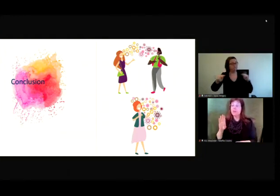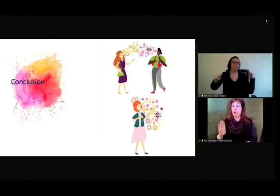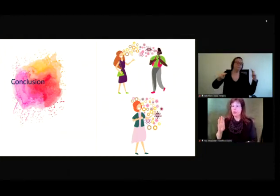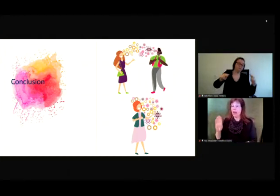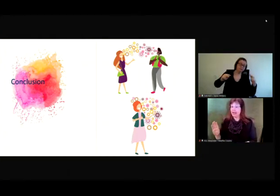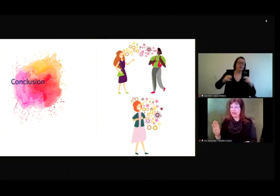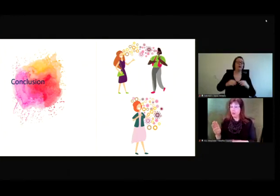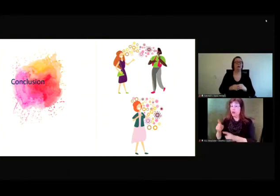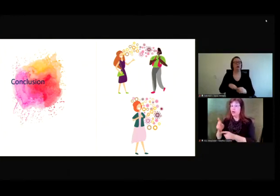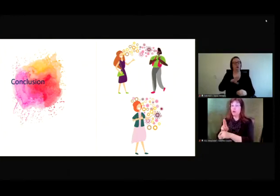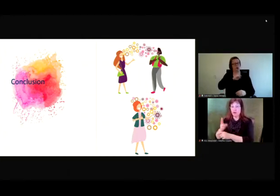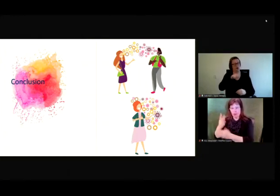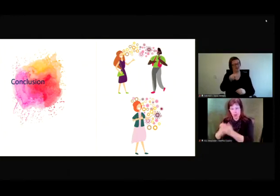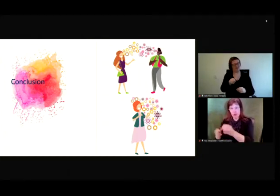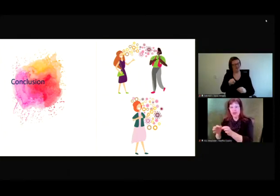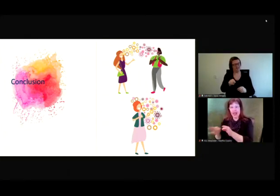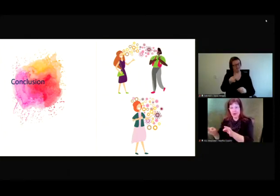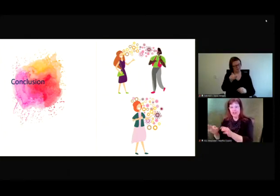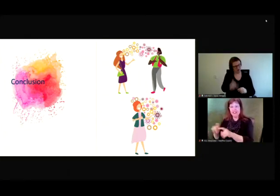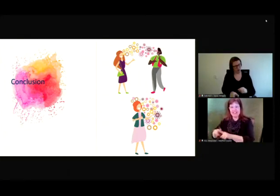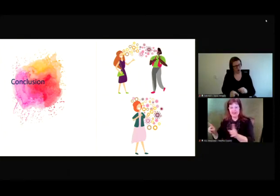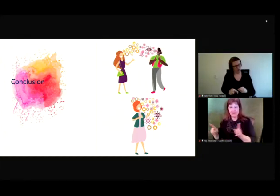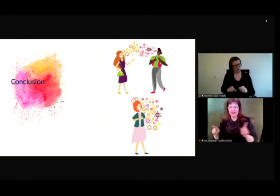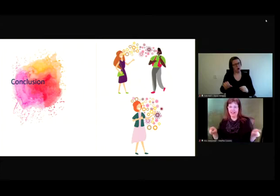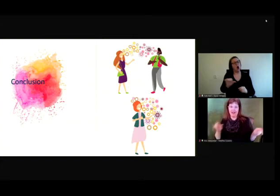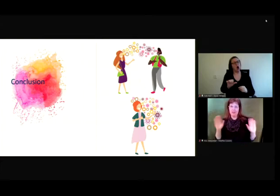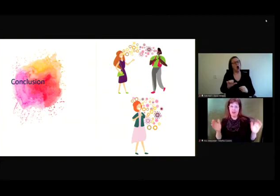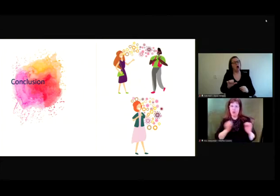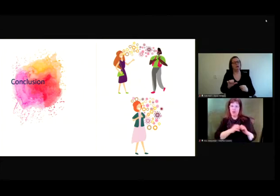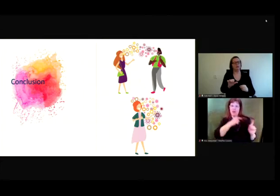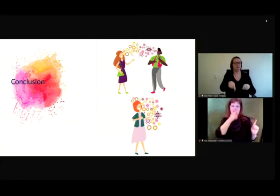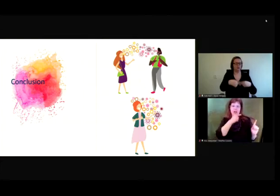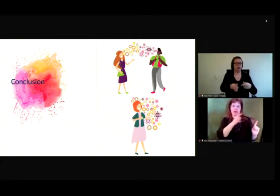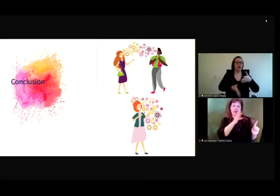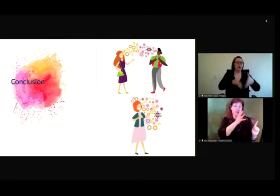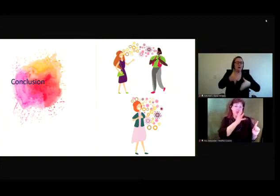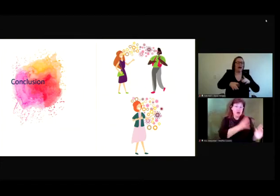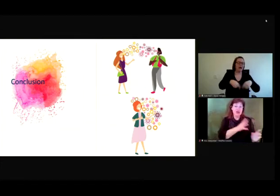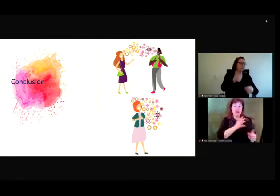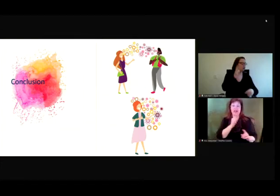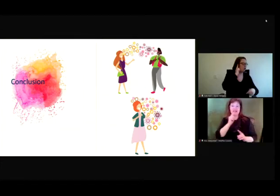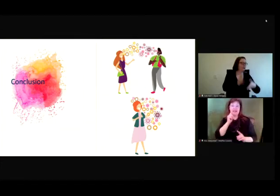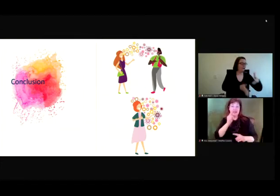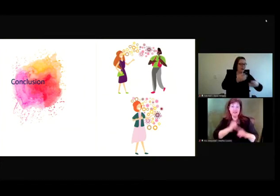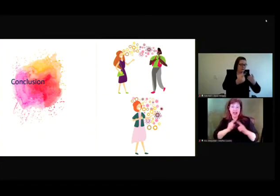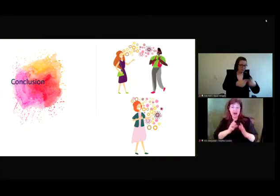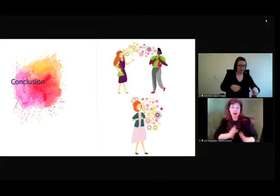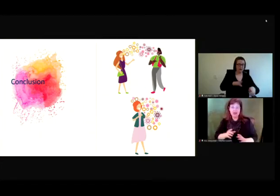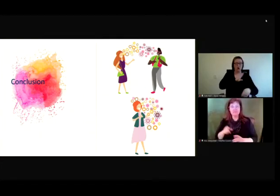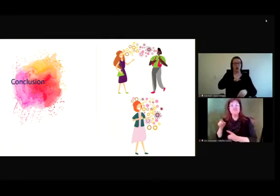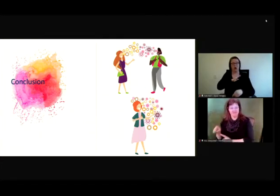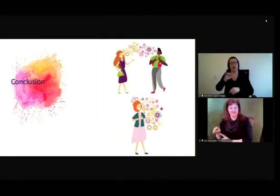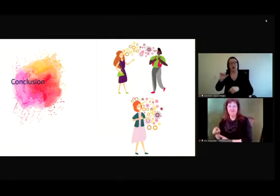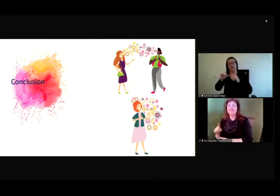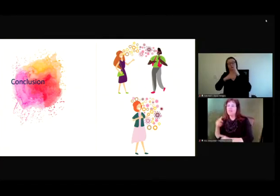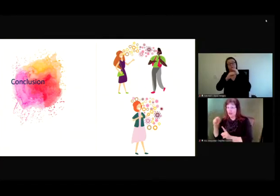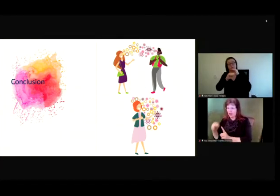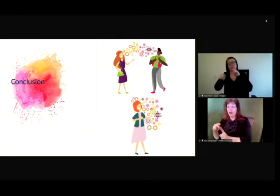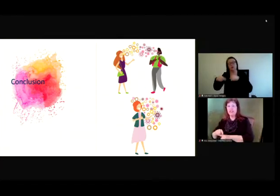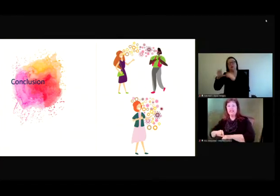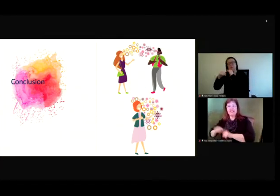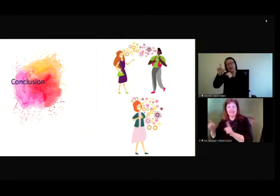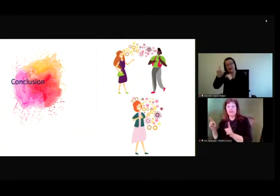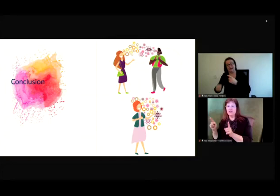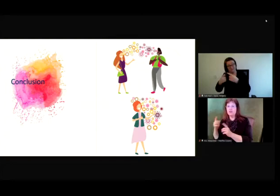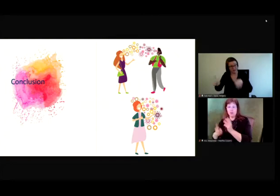both languages differently from their hearing speaking and deaf signing pairs, which in turn makes them look at the world with different eyes when